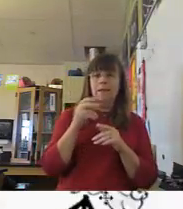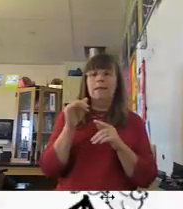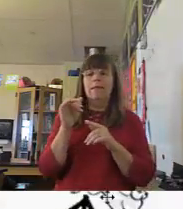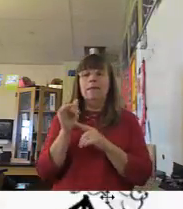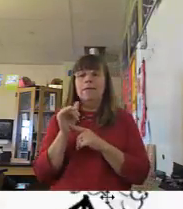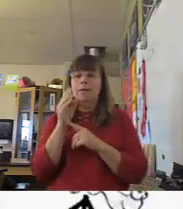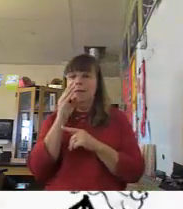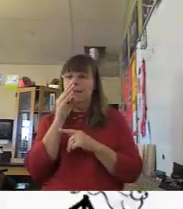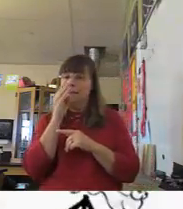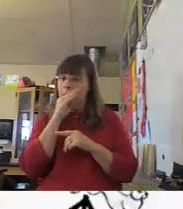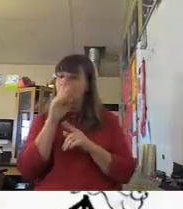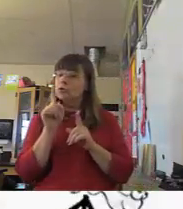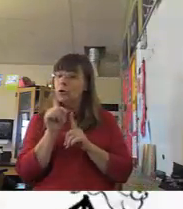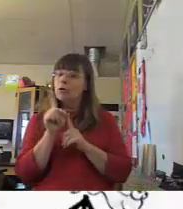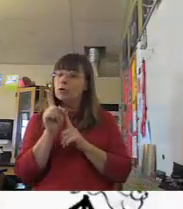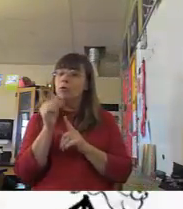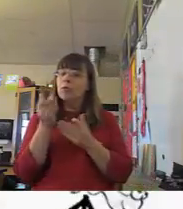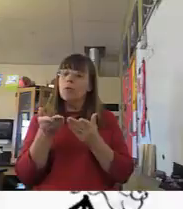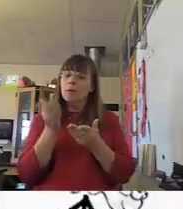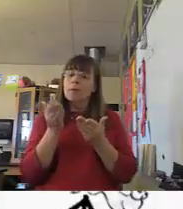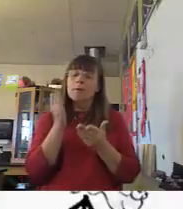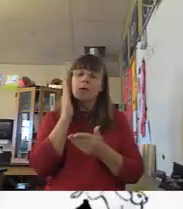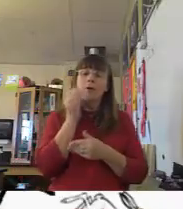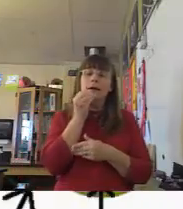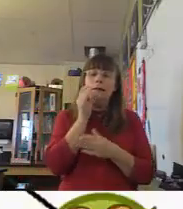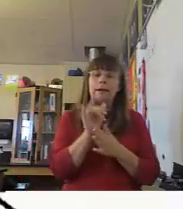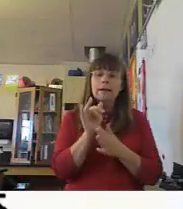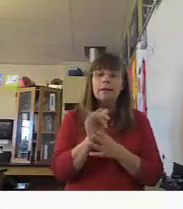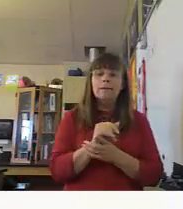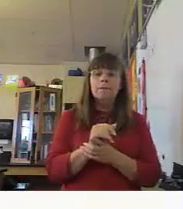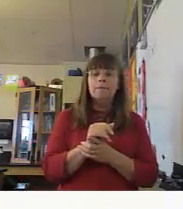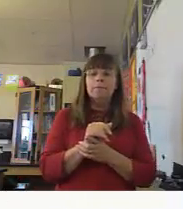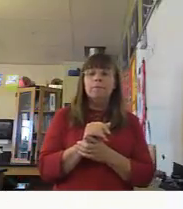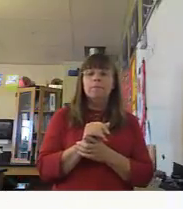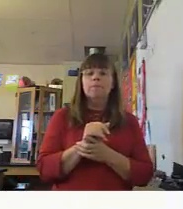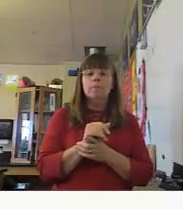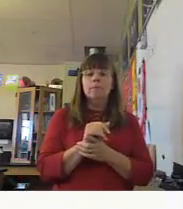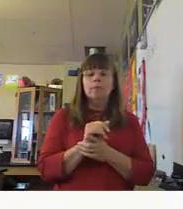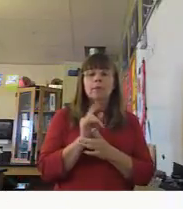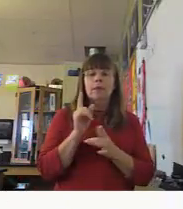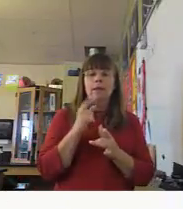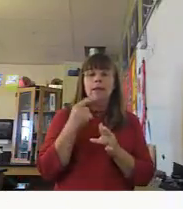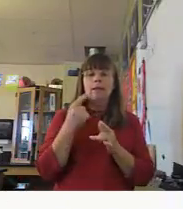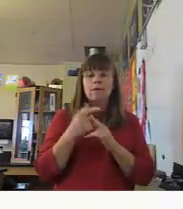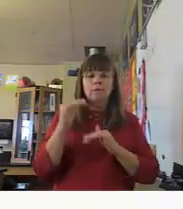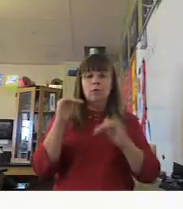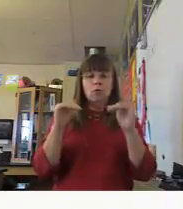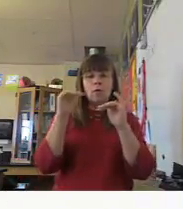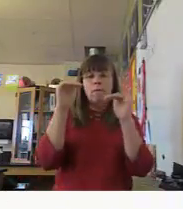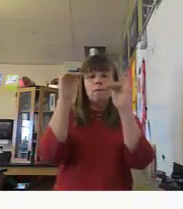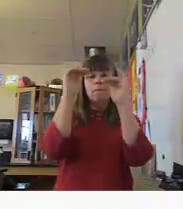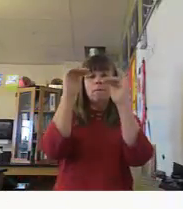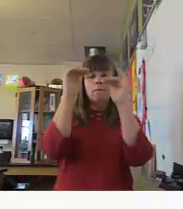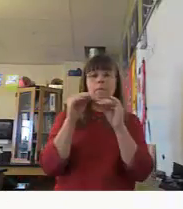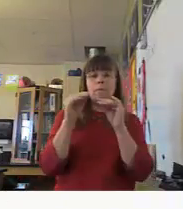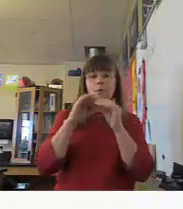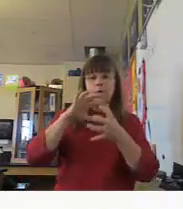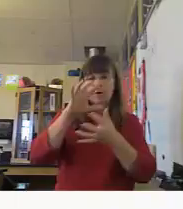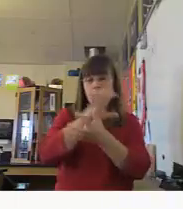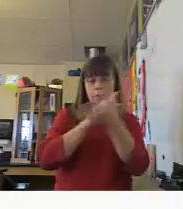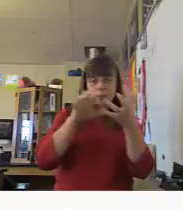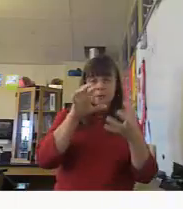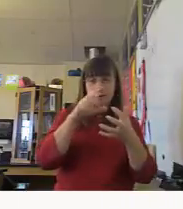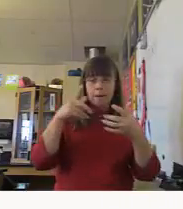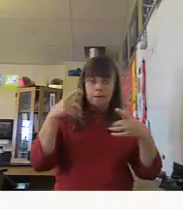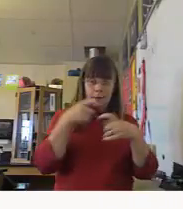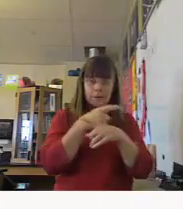And then we have a rabbit here, which is also eating that plant. And then the farther up you get, the more messy it gets. The fox